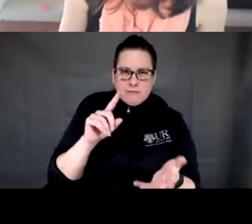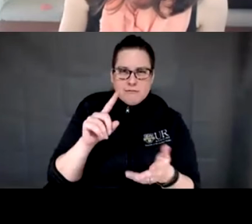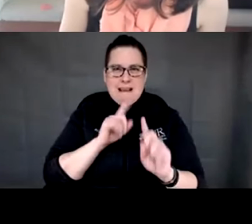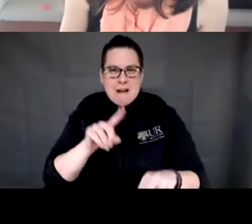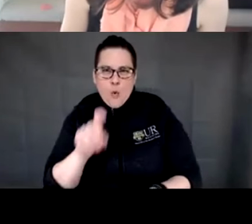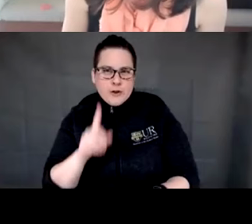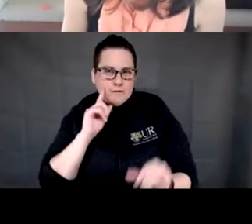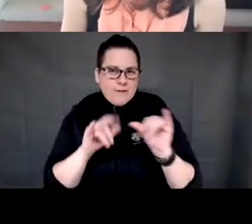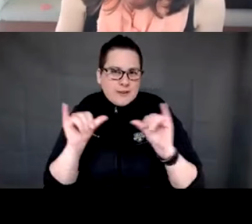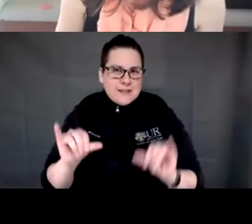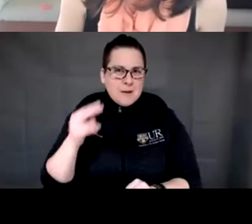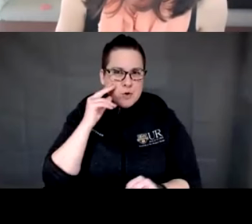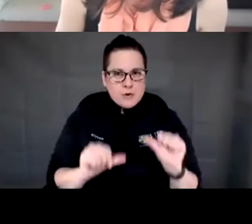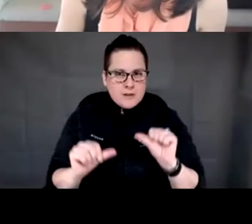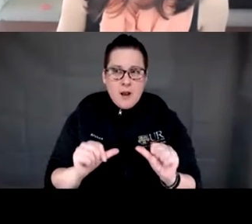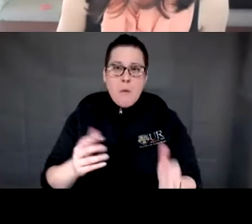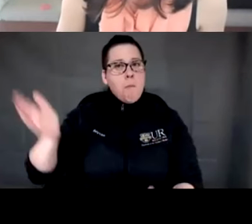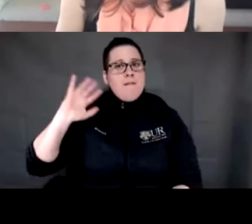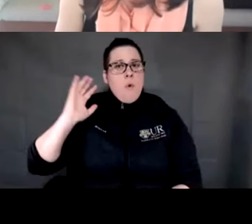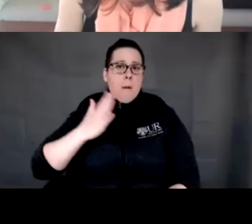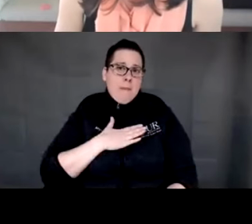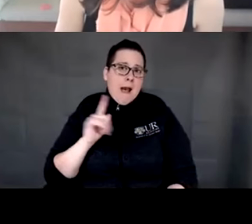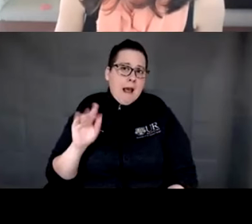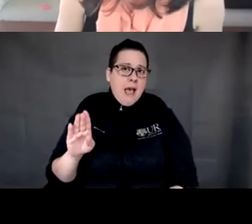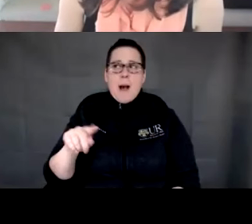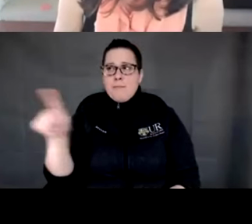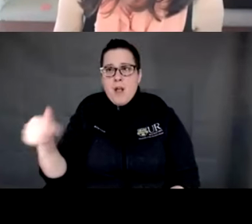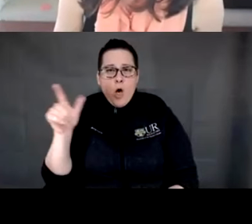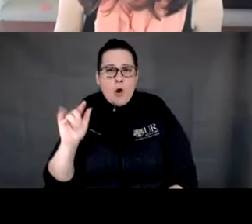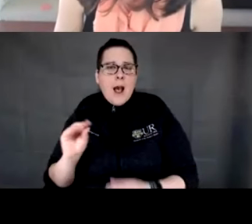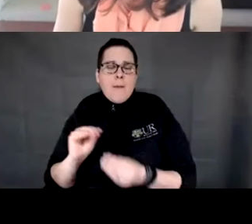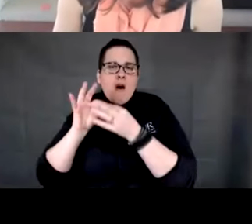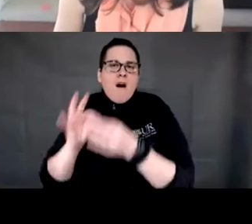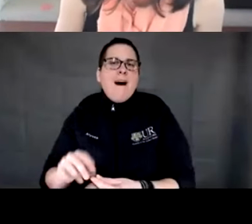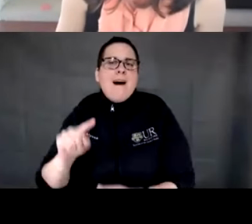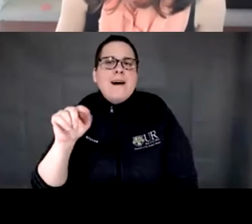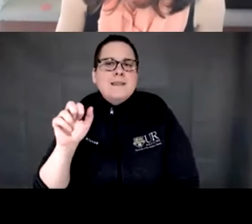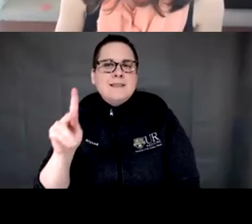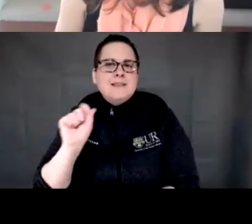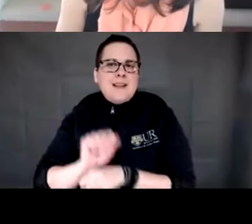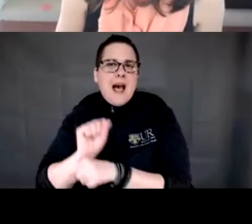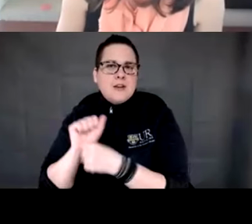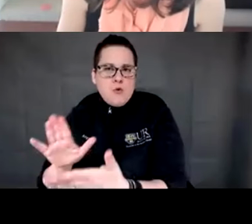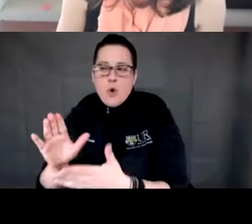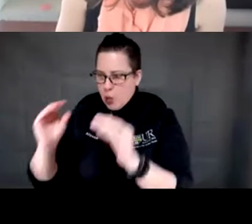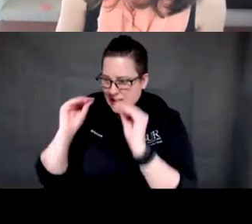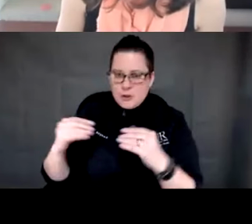in the past, labs like mine were really tied to what you might call a task-based approach, right? We train an animal to do a behavior, we